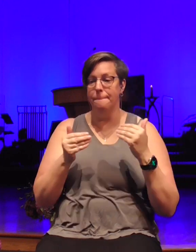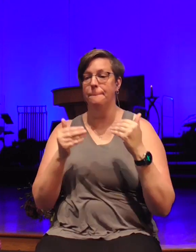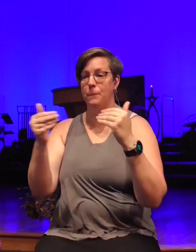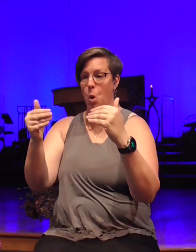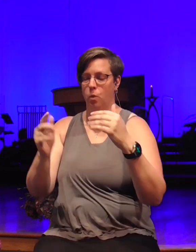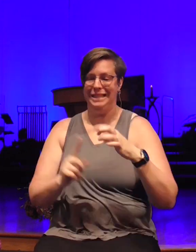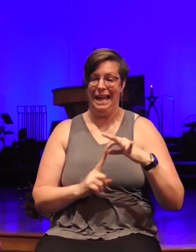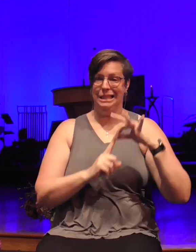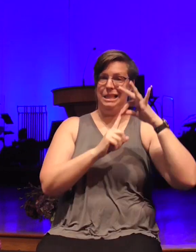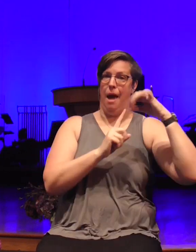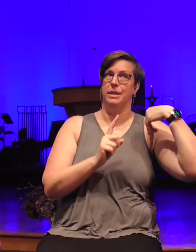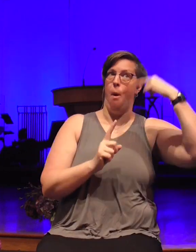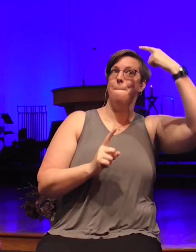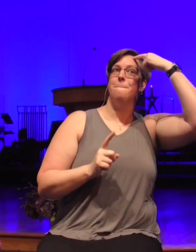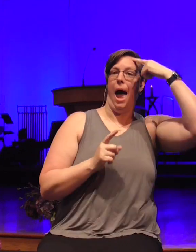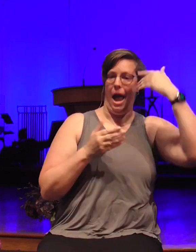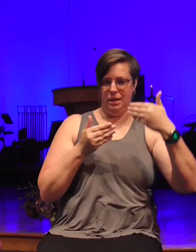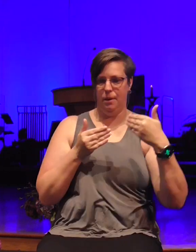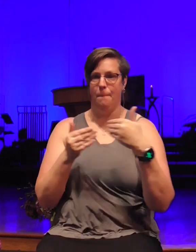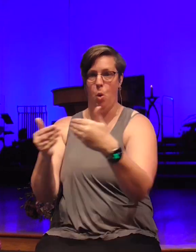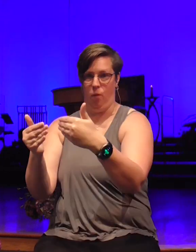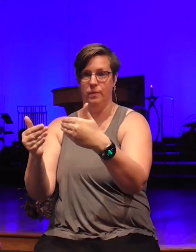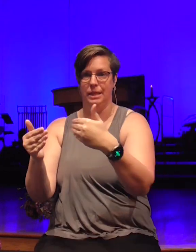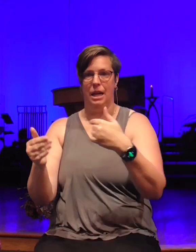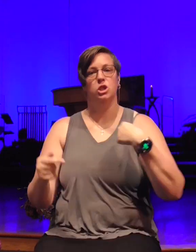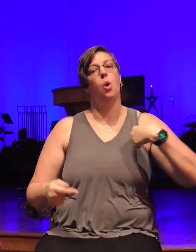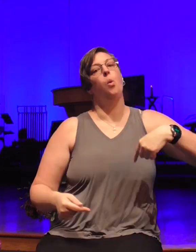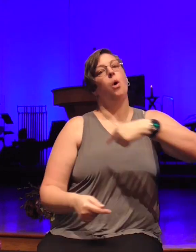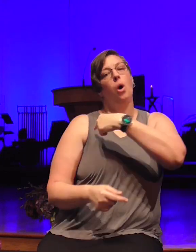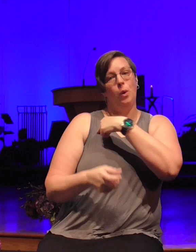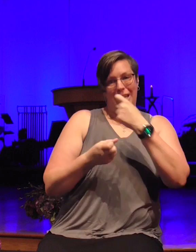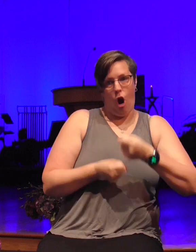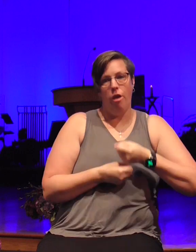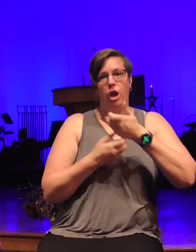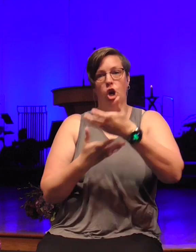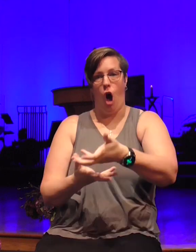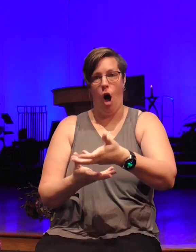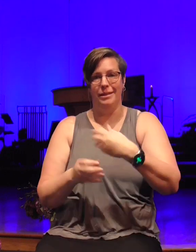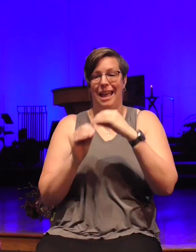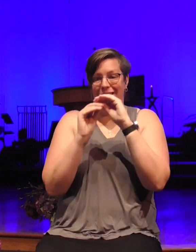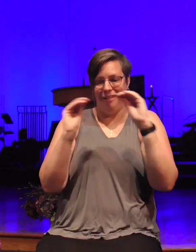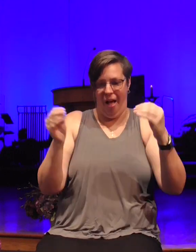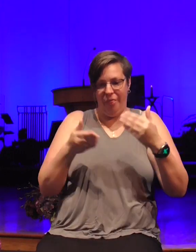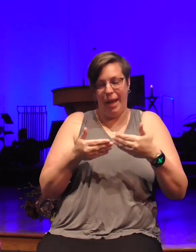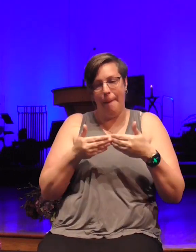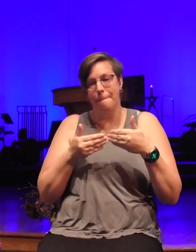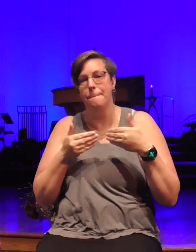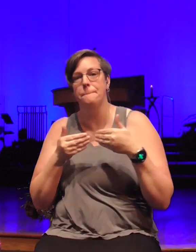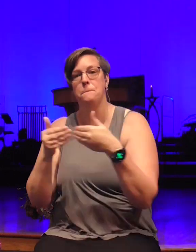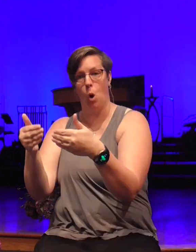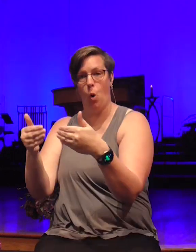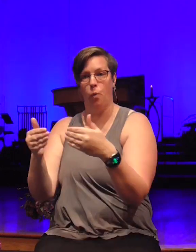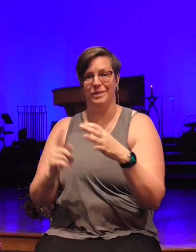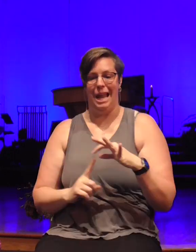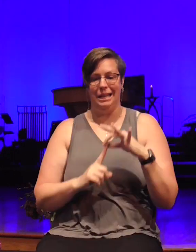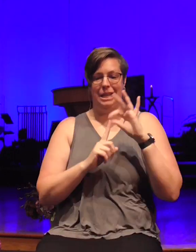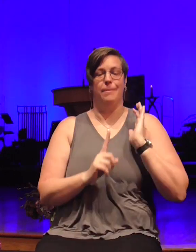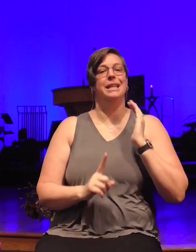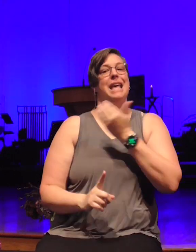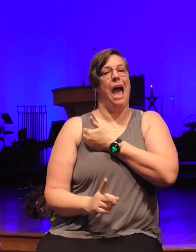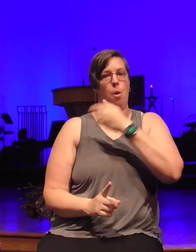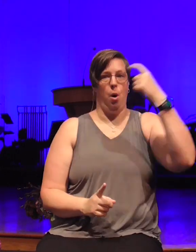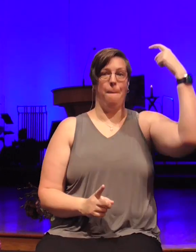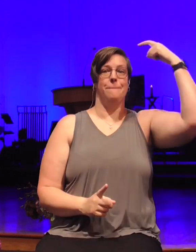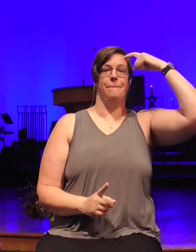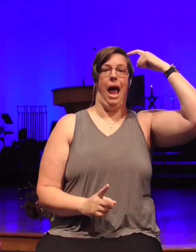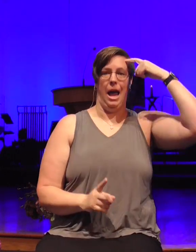in our lives of conditions. We are the cause, and nothing moves except as our mind